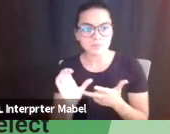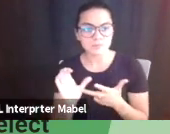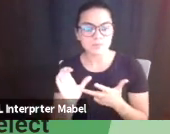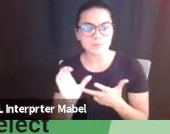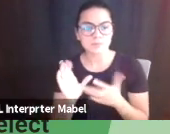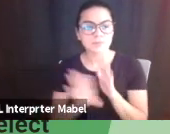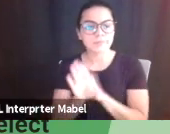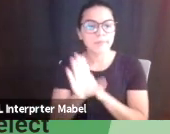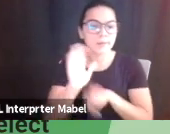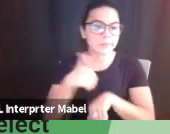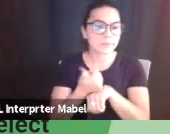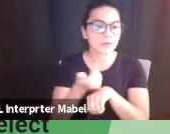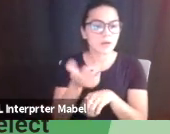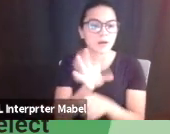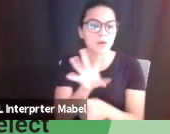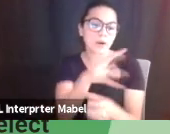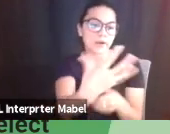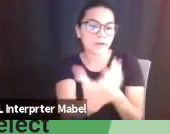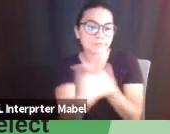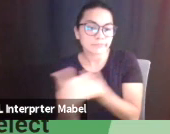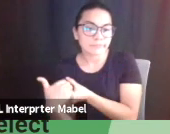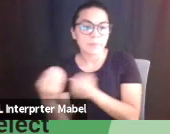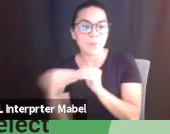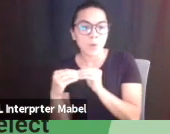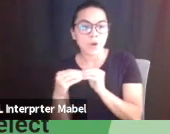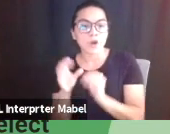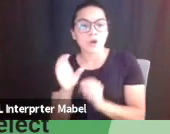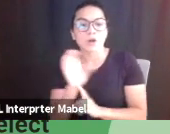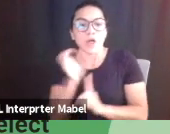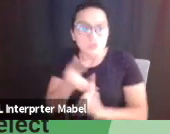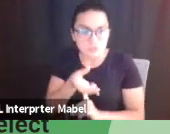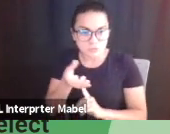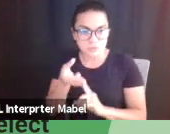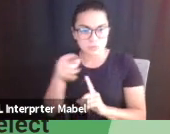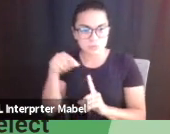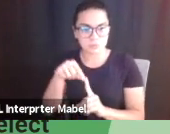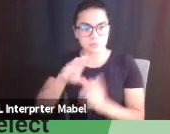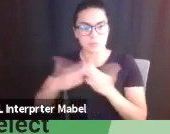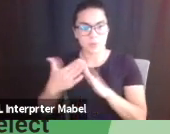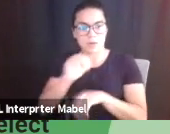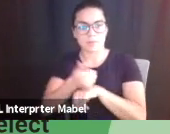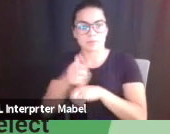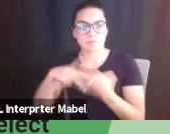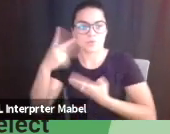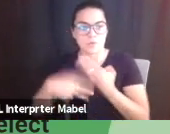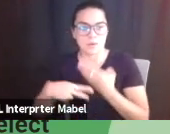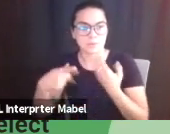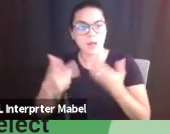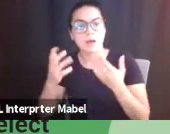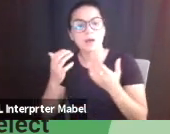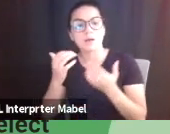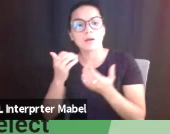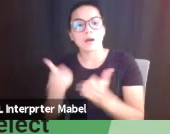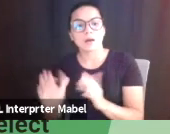community-based programs that allow the community to address the problems of sexual violence without